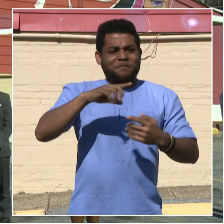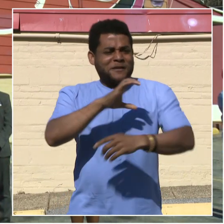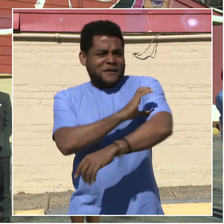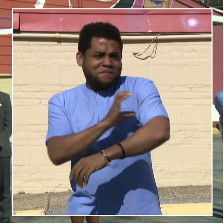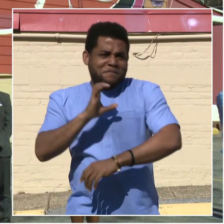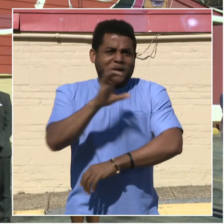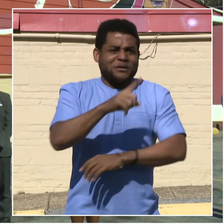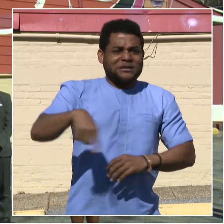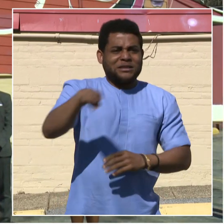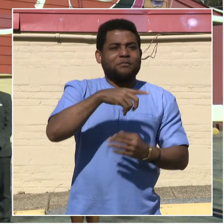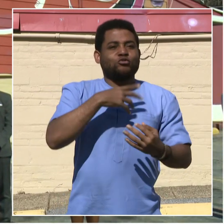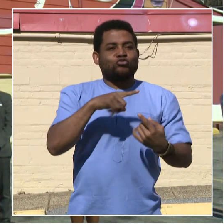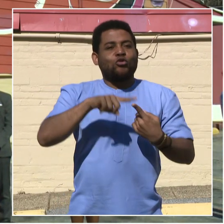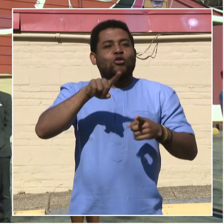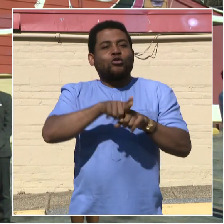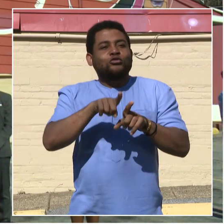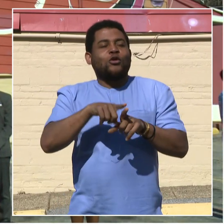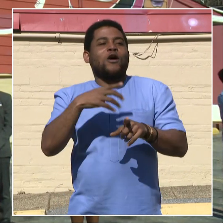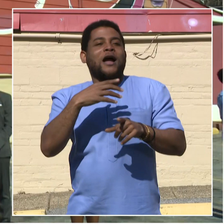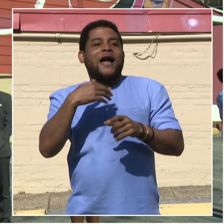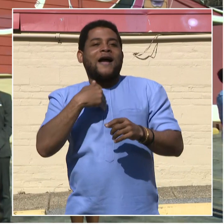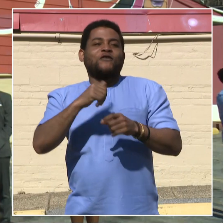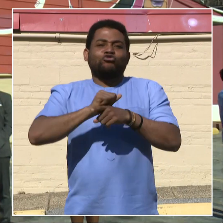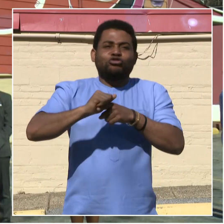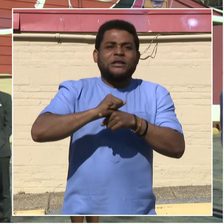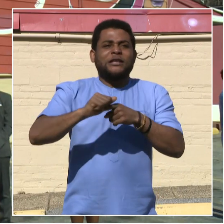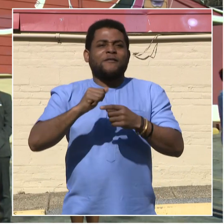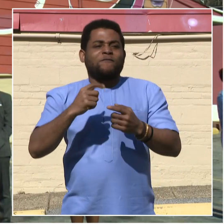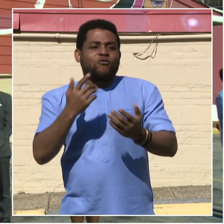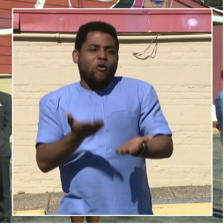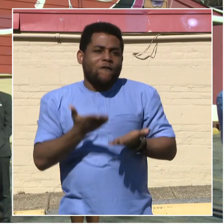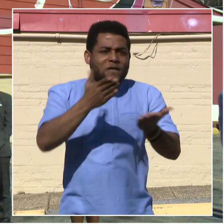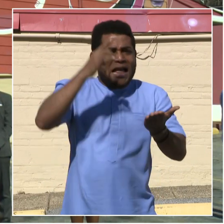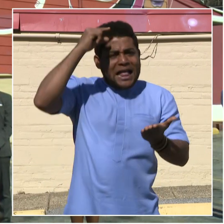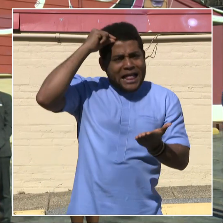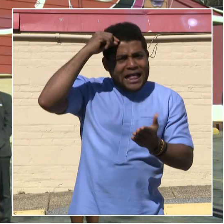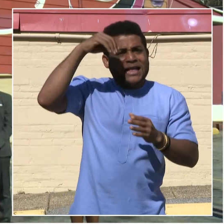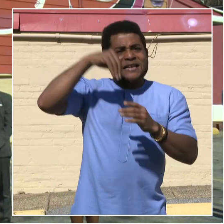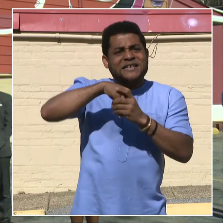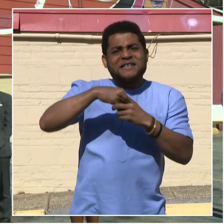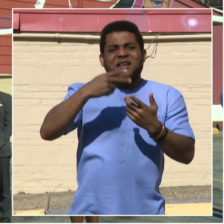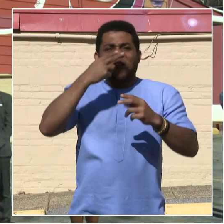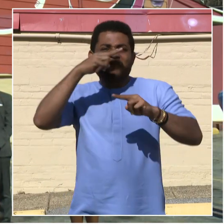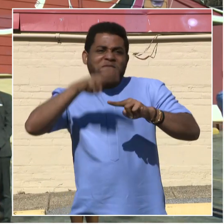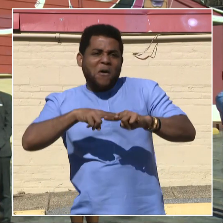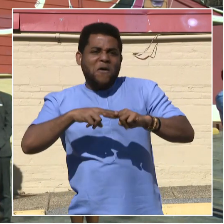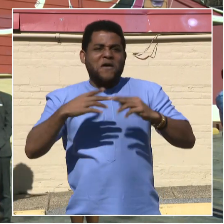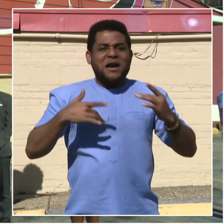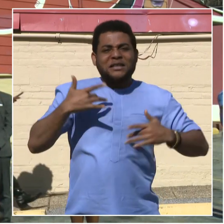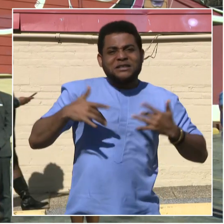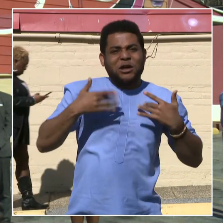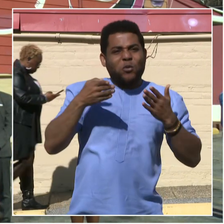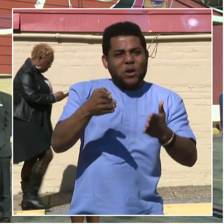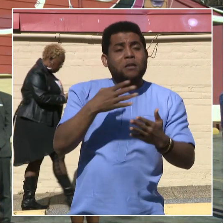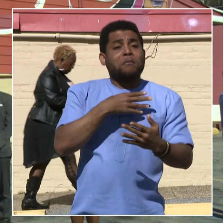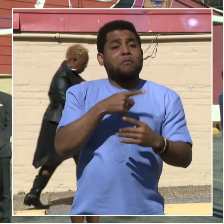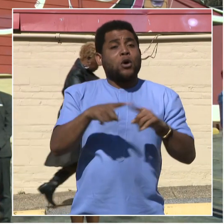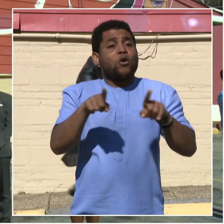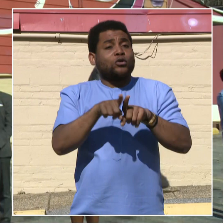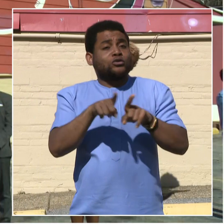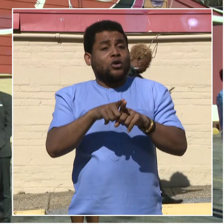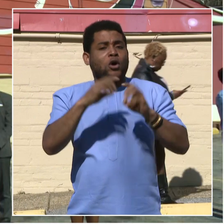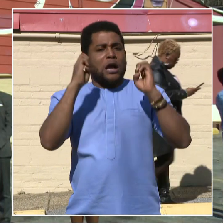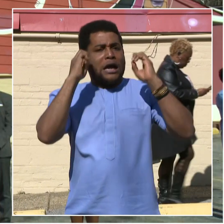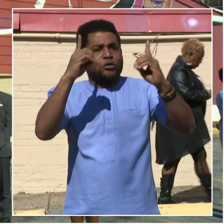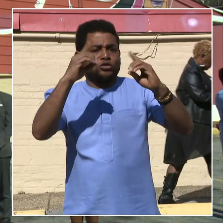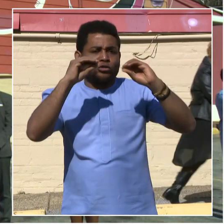craft of cosmetology in a fun and exciting, but yet educational environment. We will work with